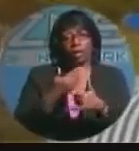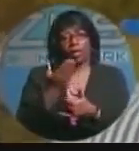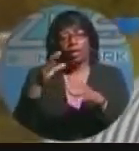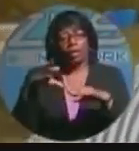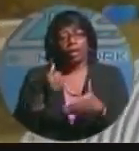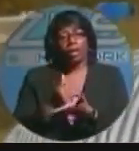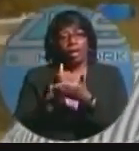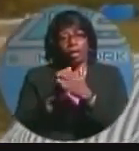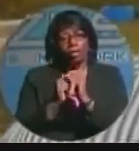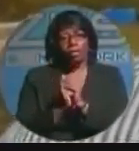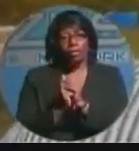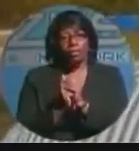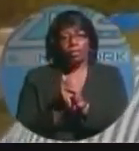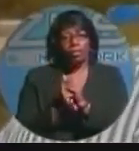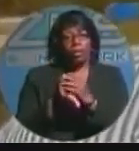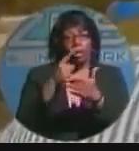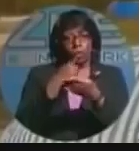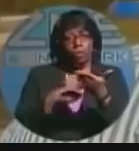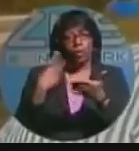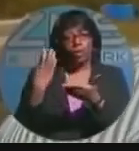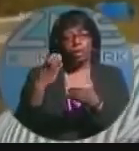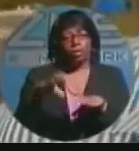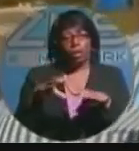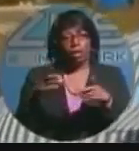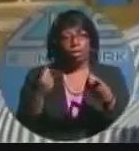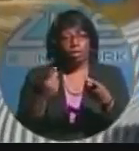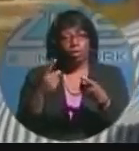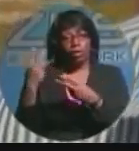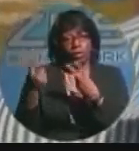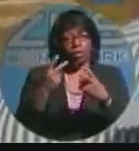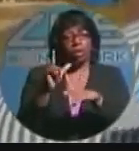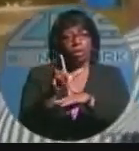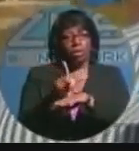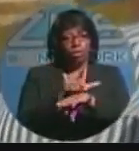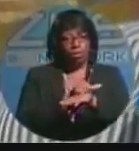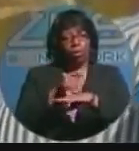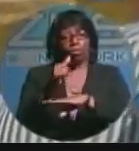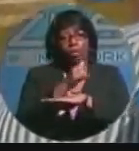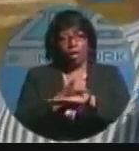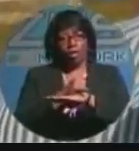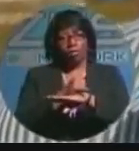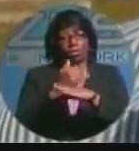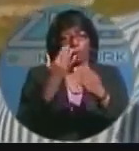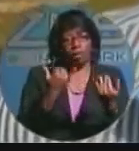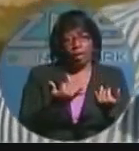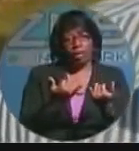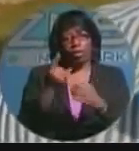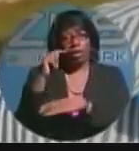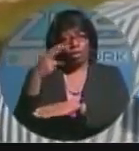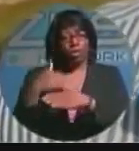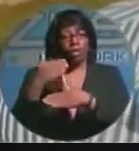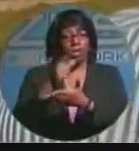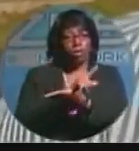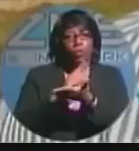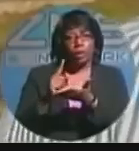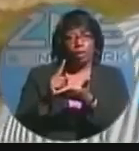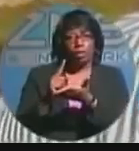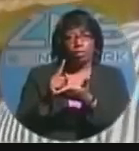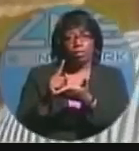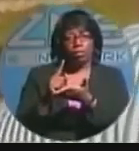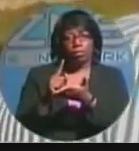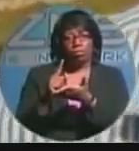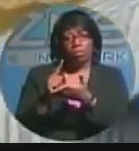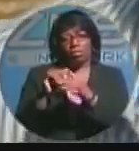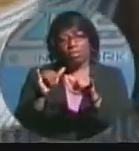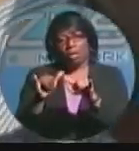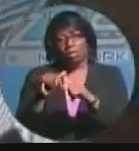have agricultural officers visit Long Island between now and Thursday next week, spend a